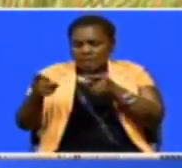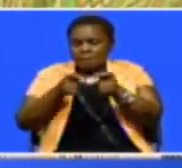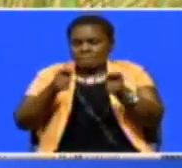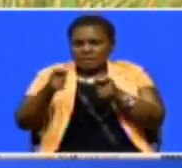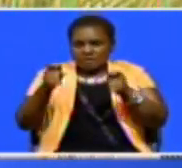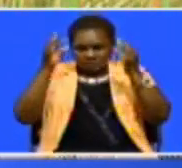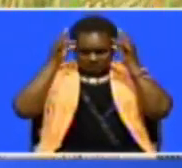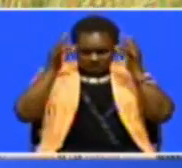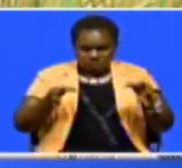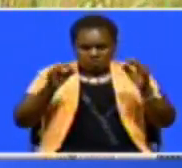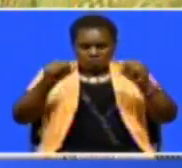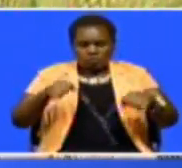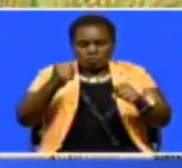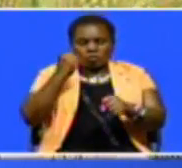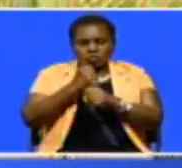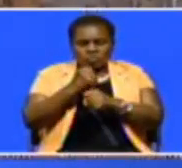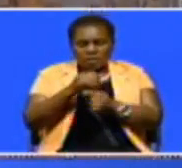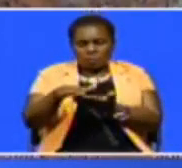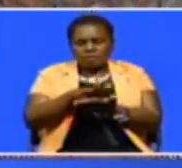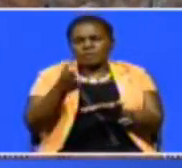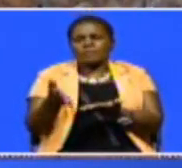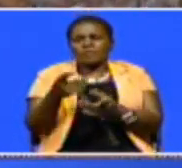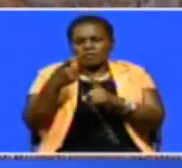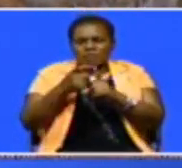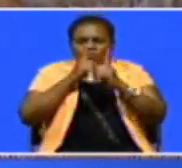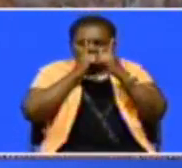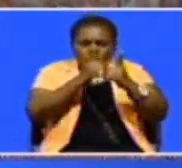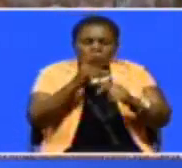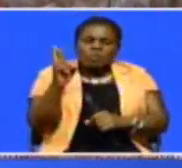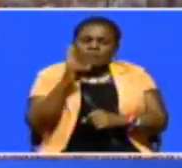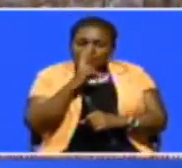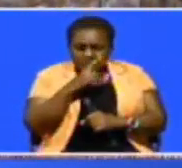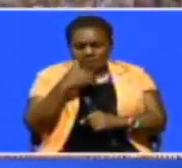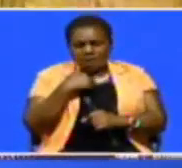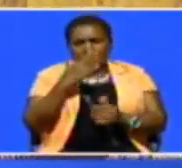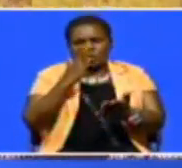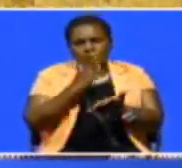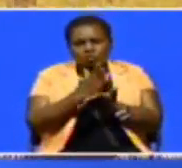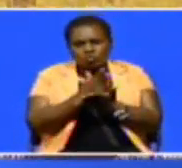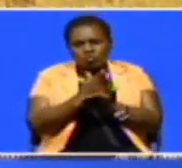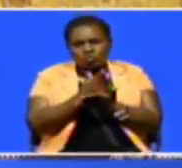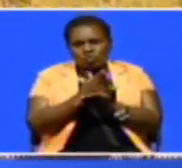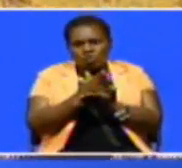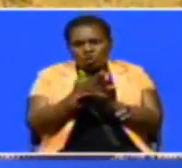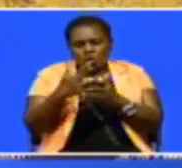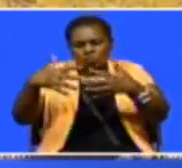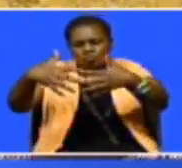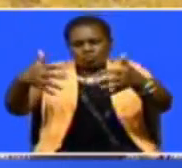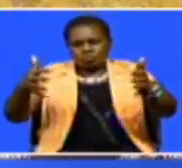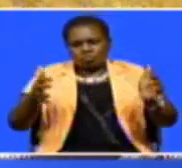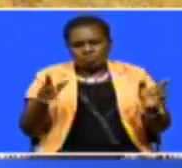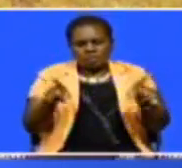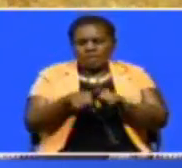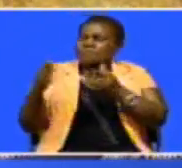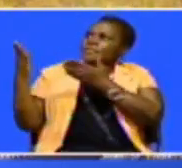there are decisions that can be made based on that. Since rhinos are endangered species, you will often find them in a rhino sanctuary such as